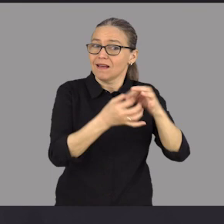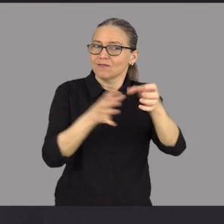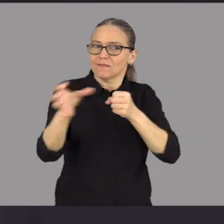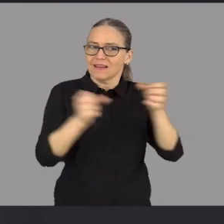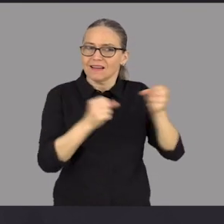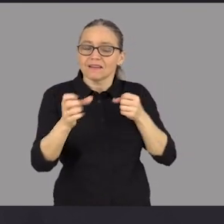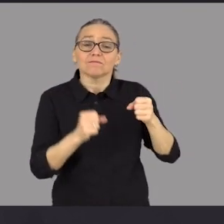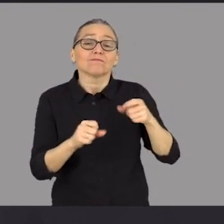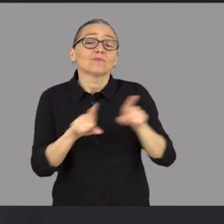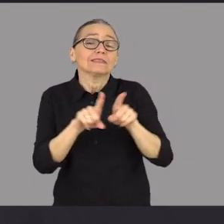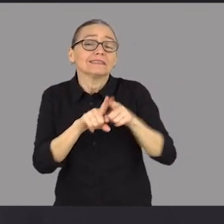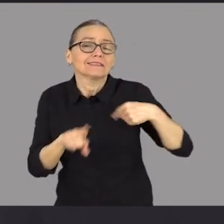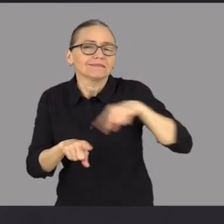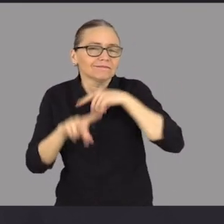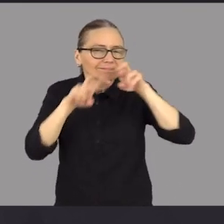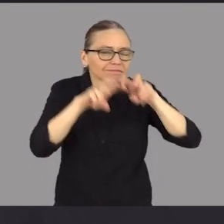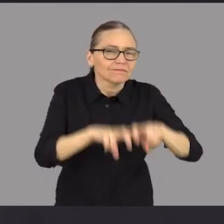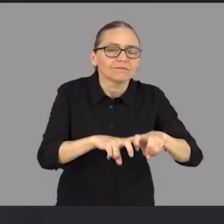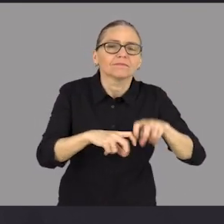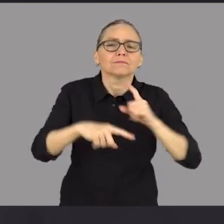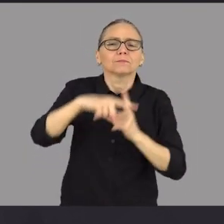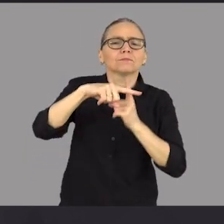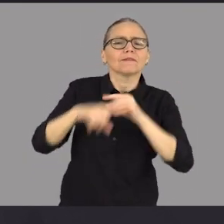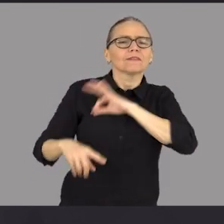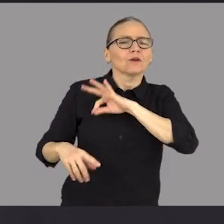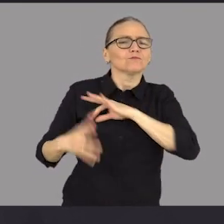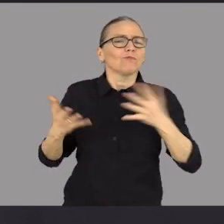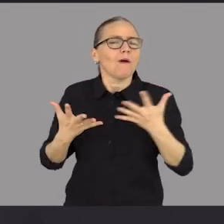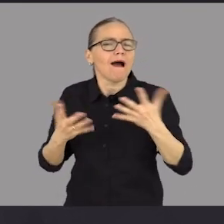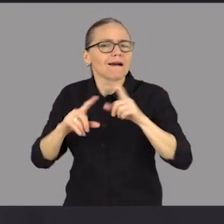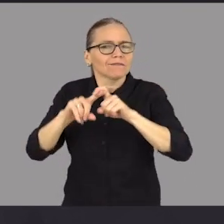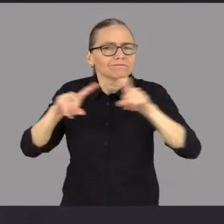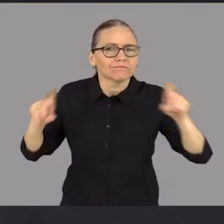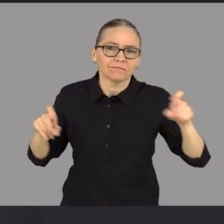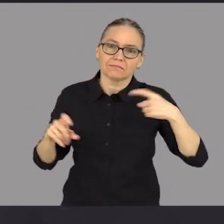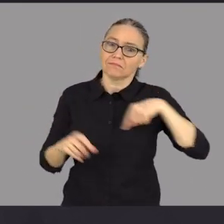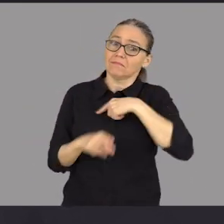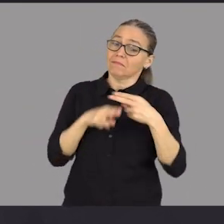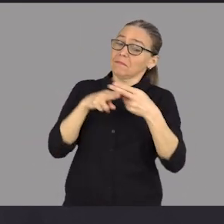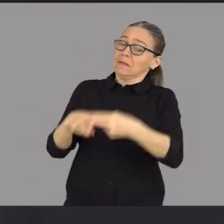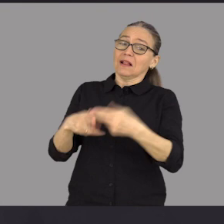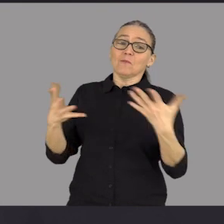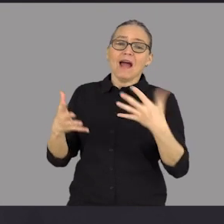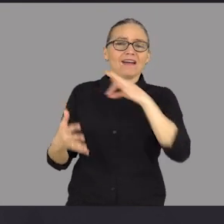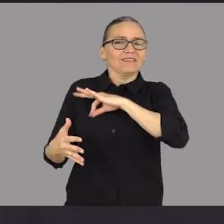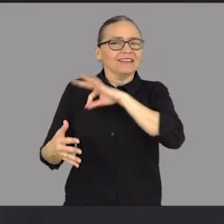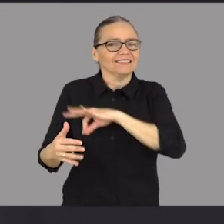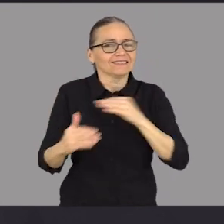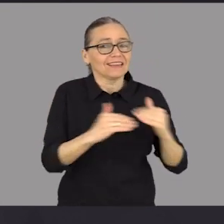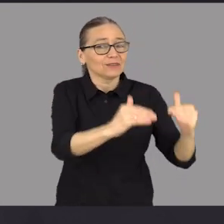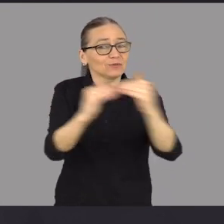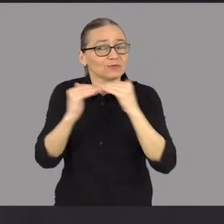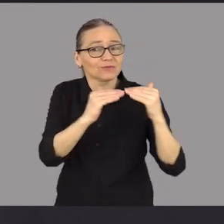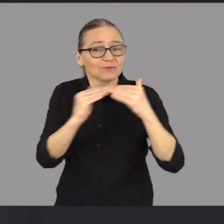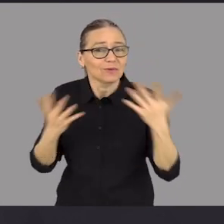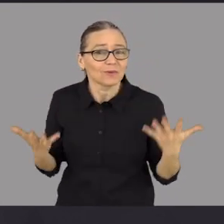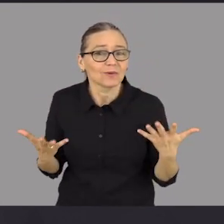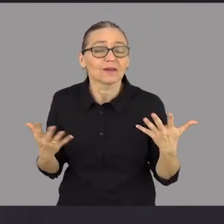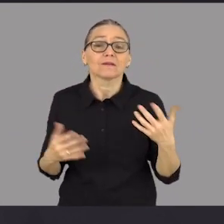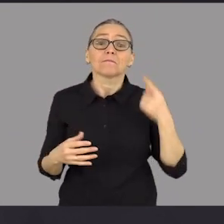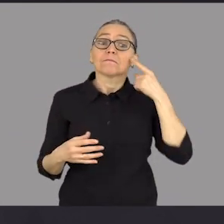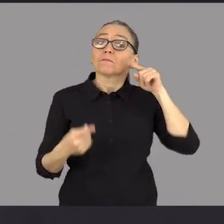recruitment. We will explore the benefits of workforce diversity, what we refer to as the inclusion